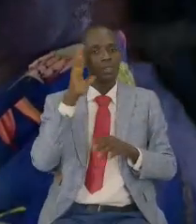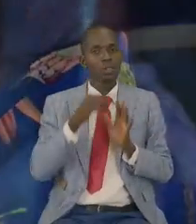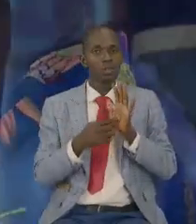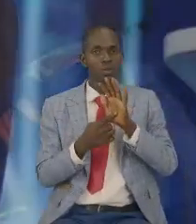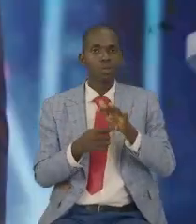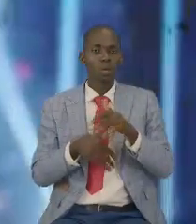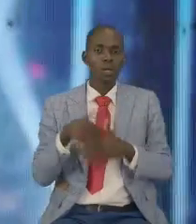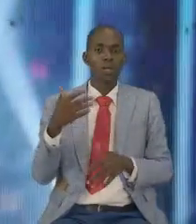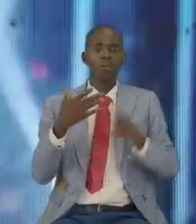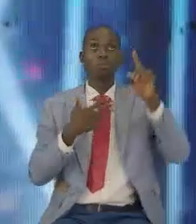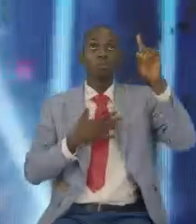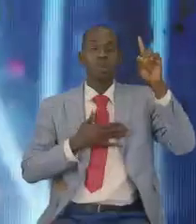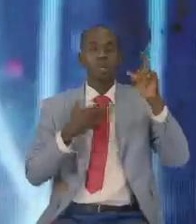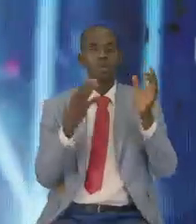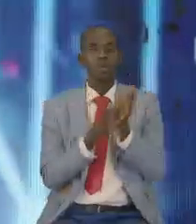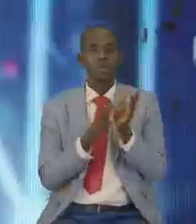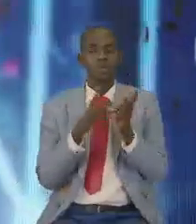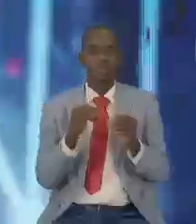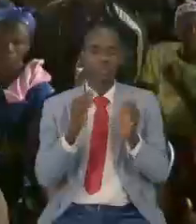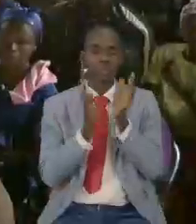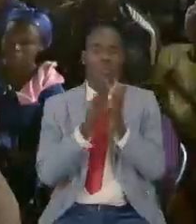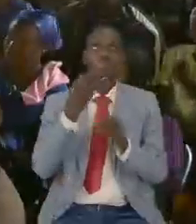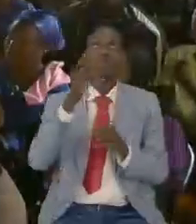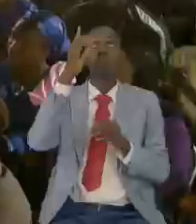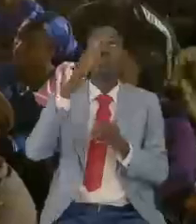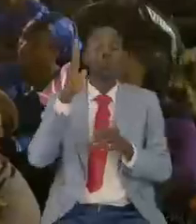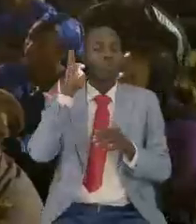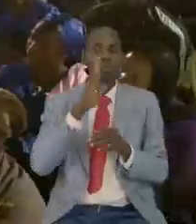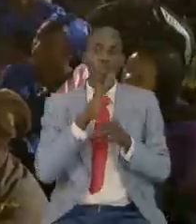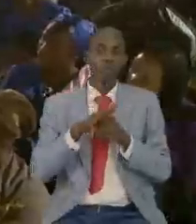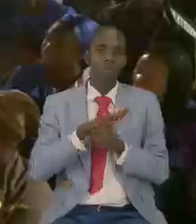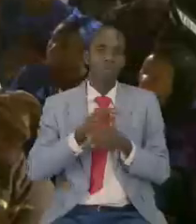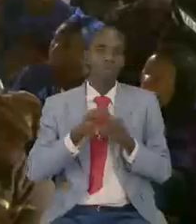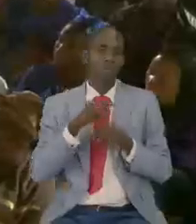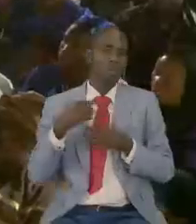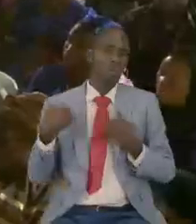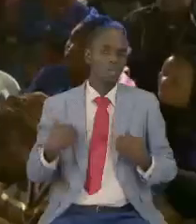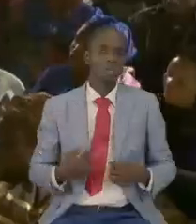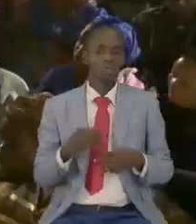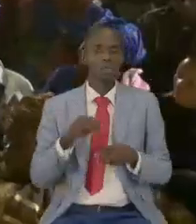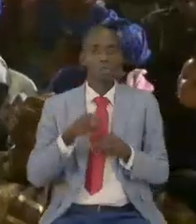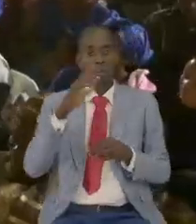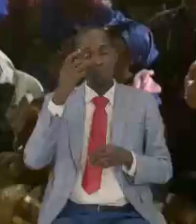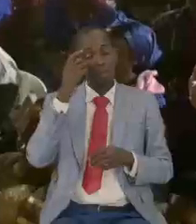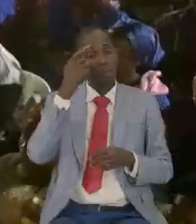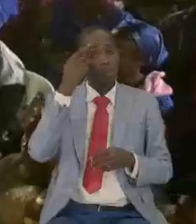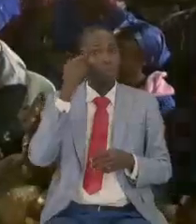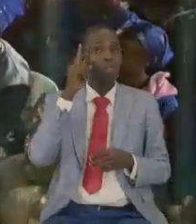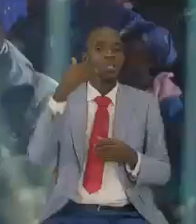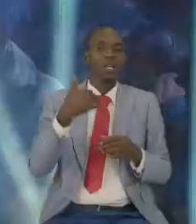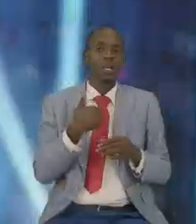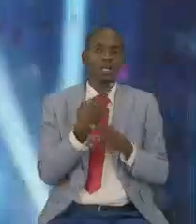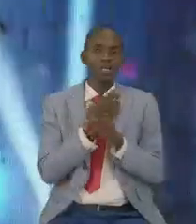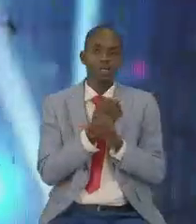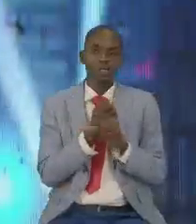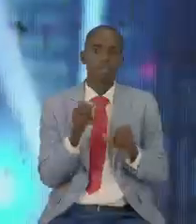life, occupy your mind, because He has redeemed you. And now you can praise him like